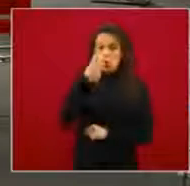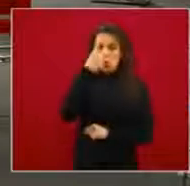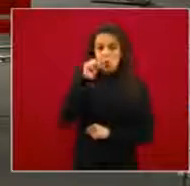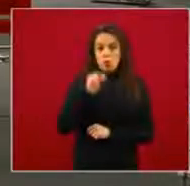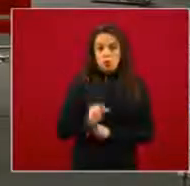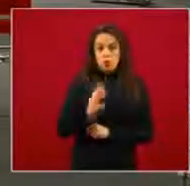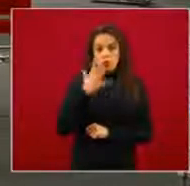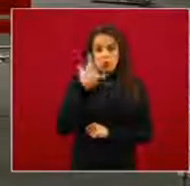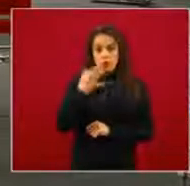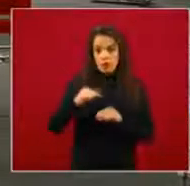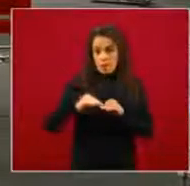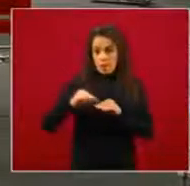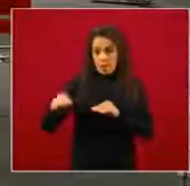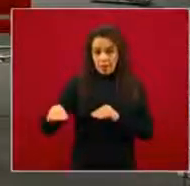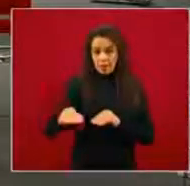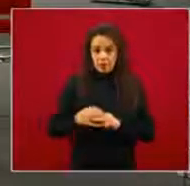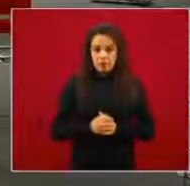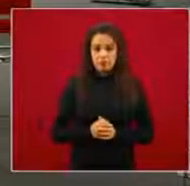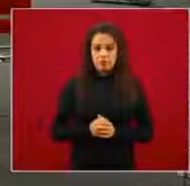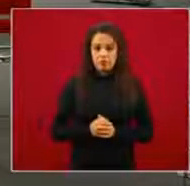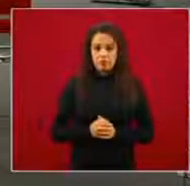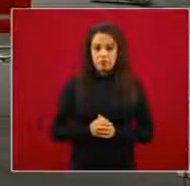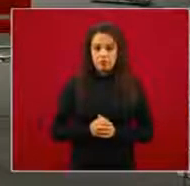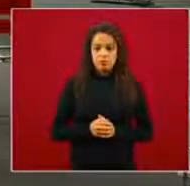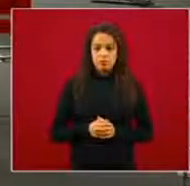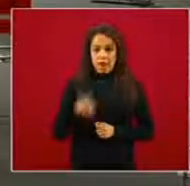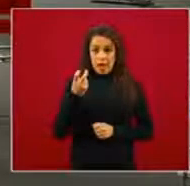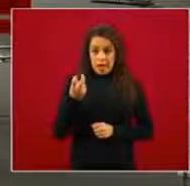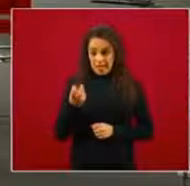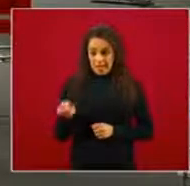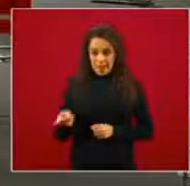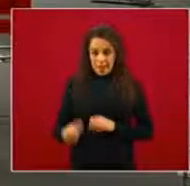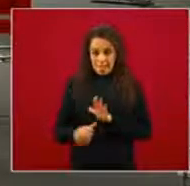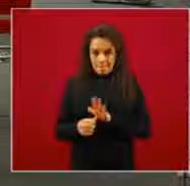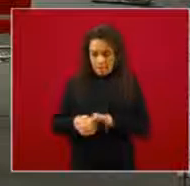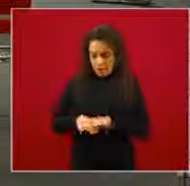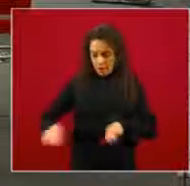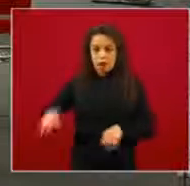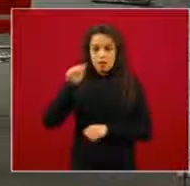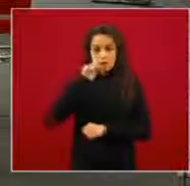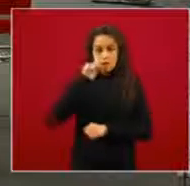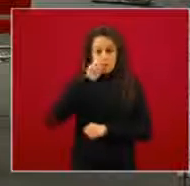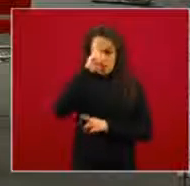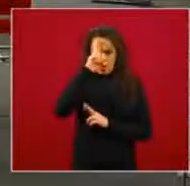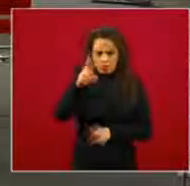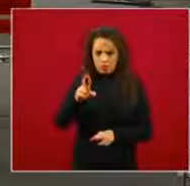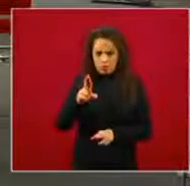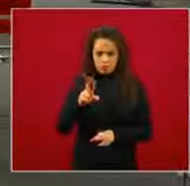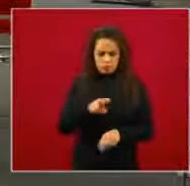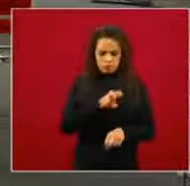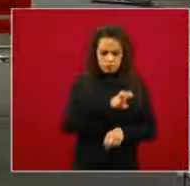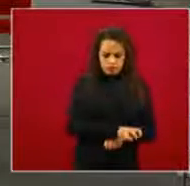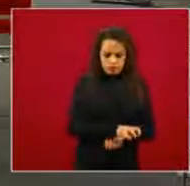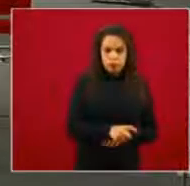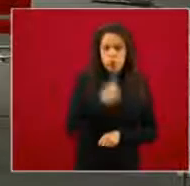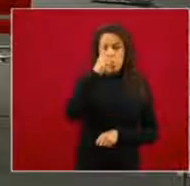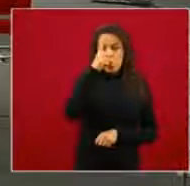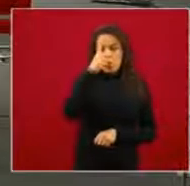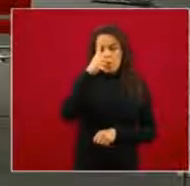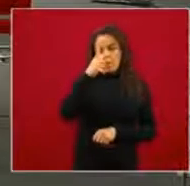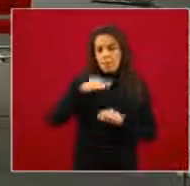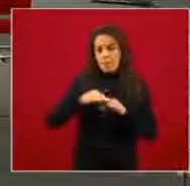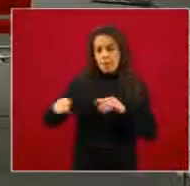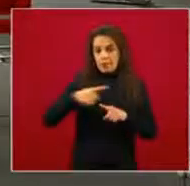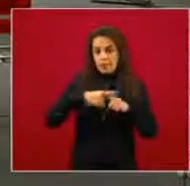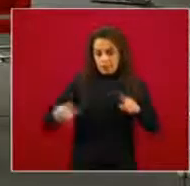distance, the so-called safe distancing, in this table, we have always respected this distance. When we are unable to